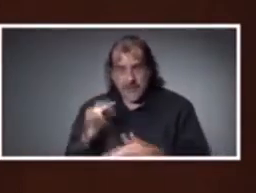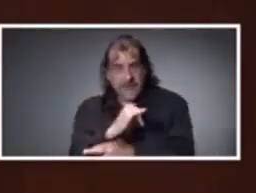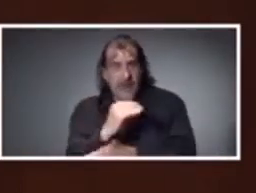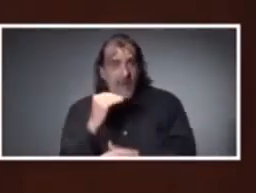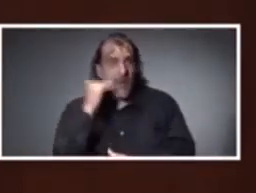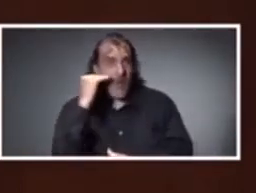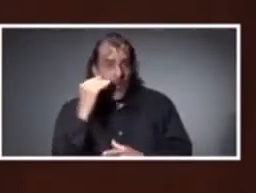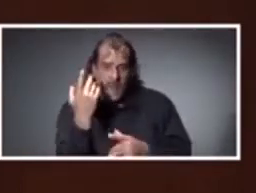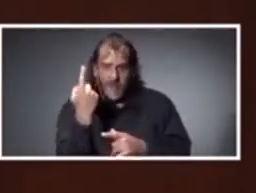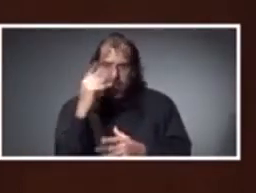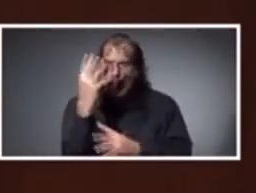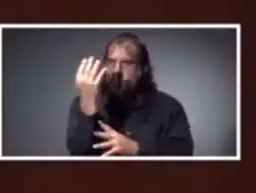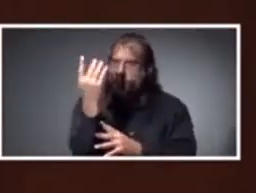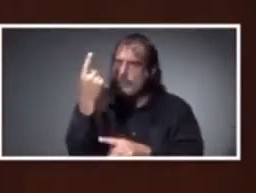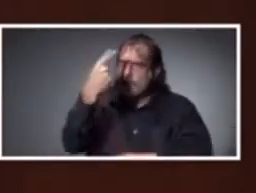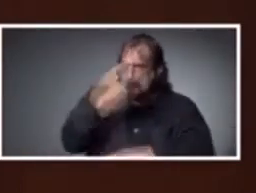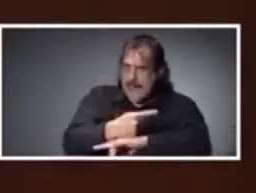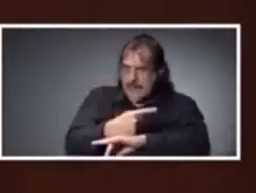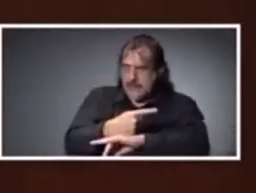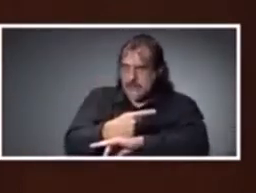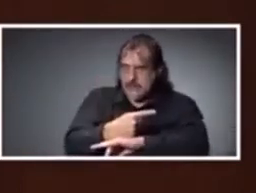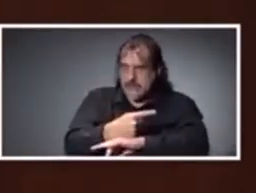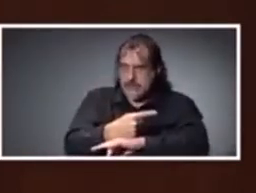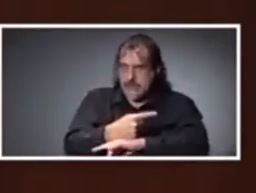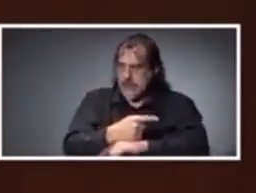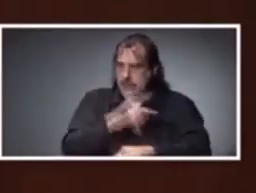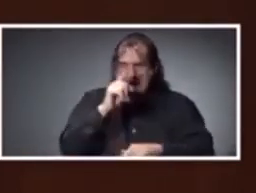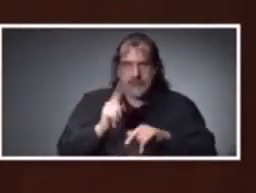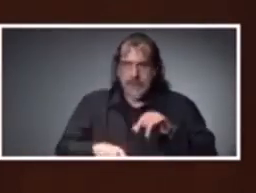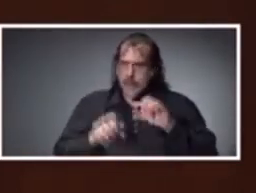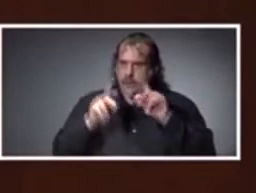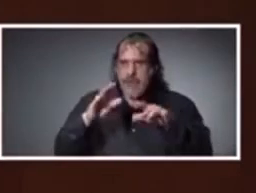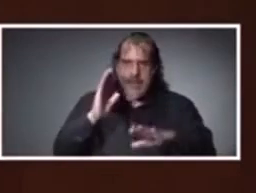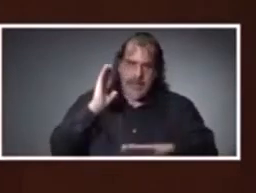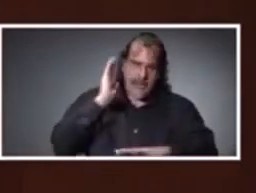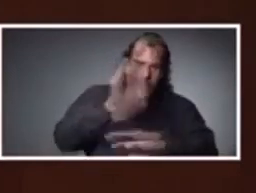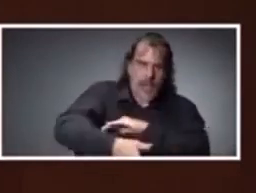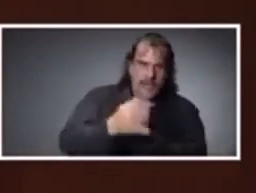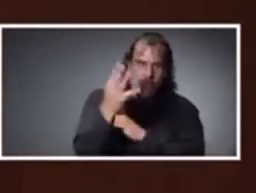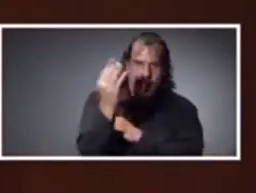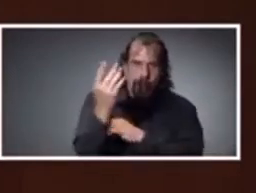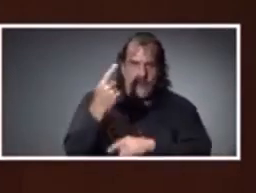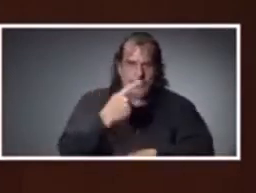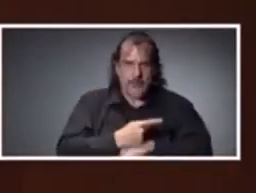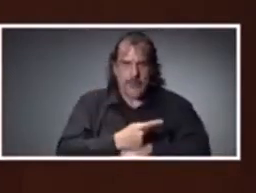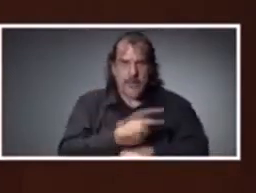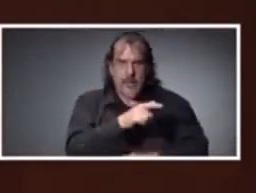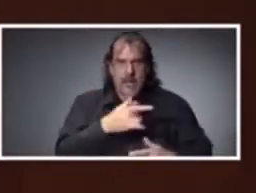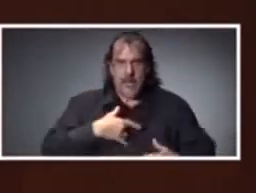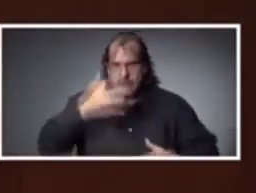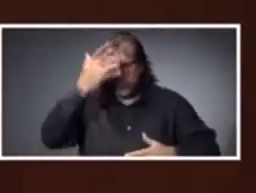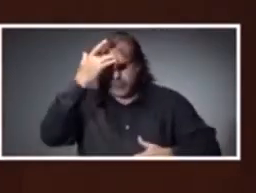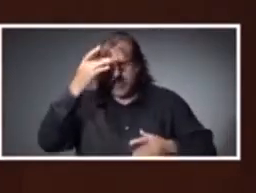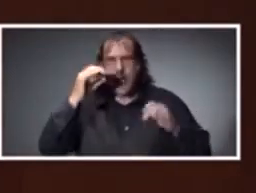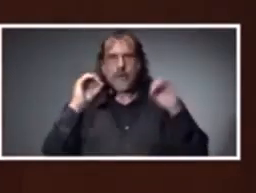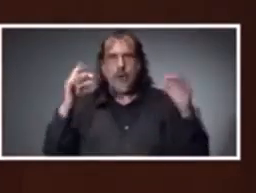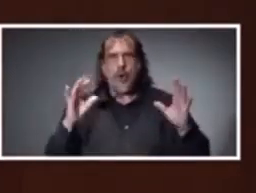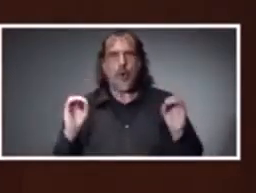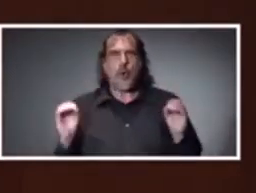home for 14 days and may not return until that point. In addition, they must be totally asymptomatic for